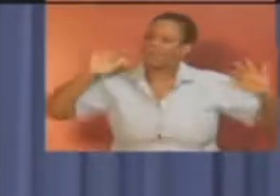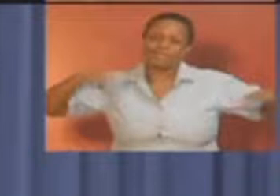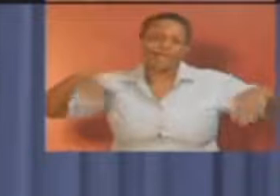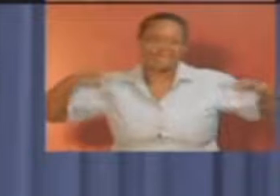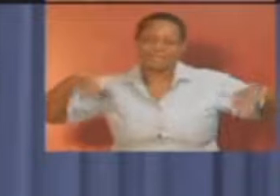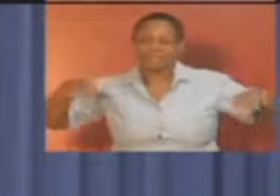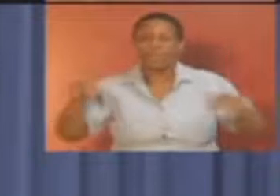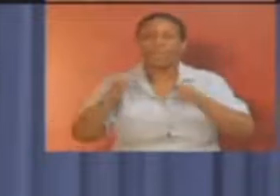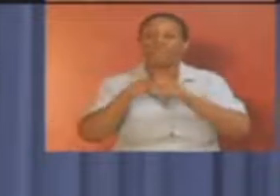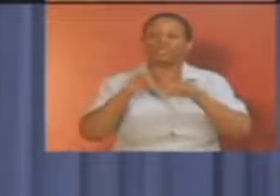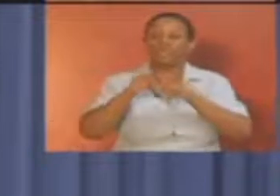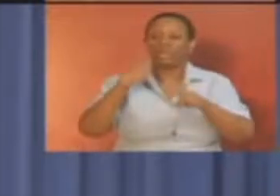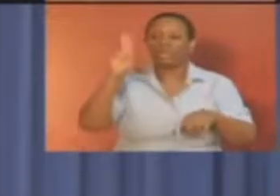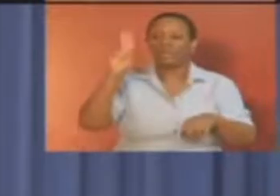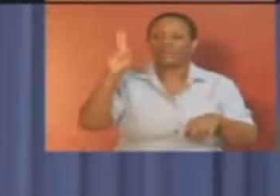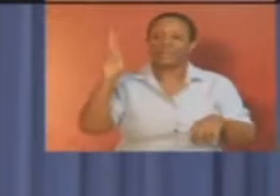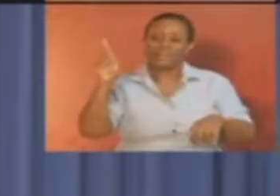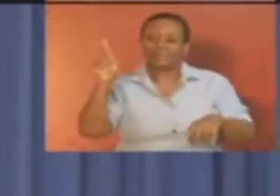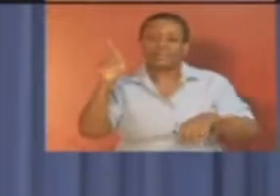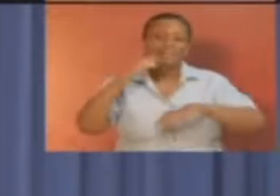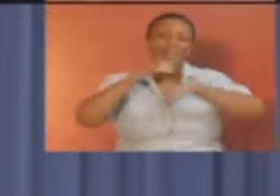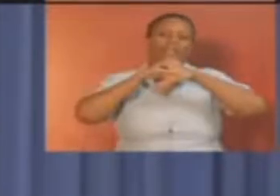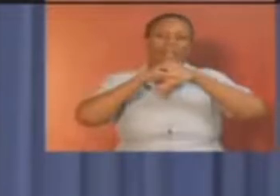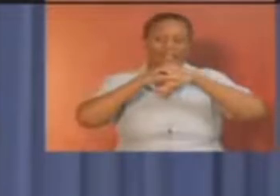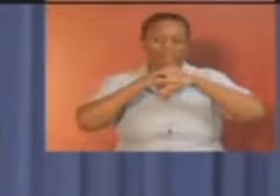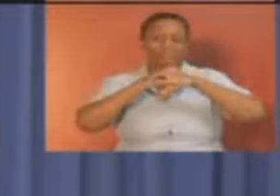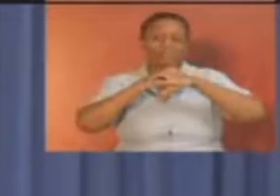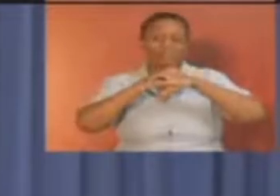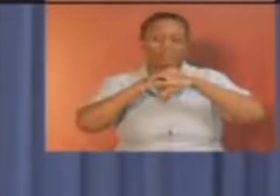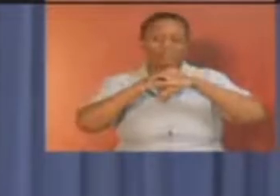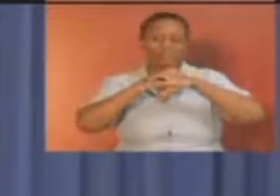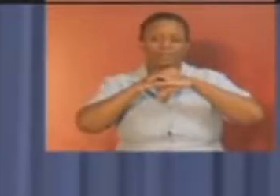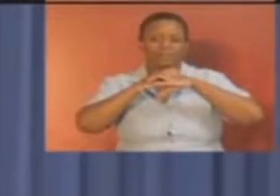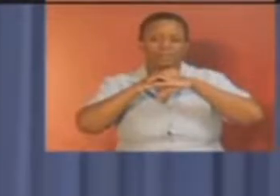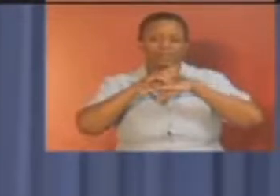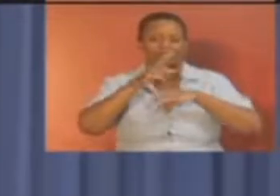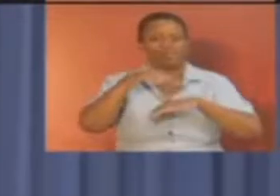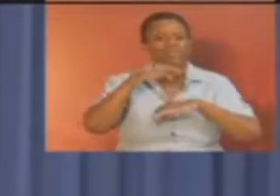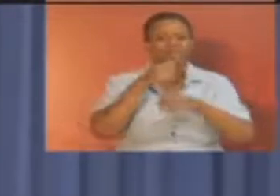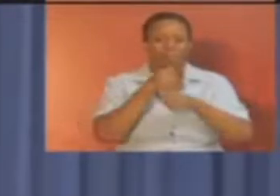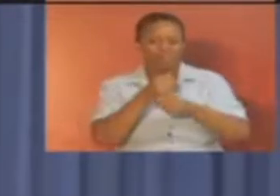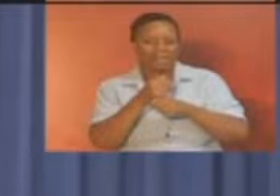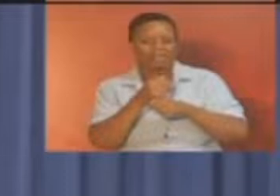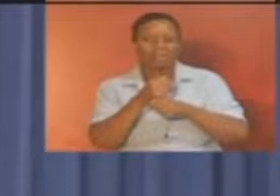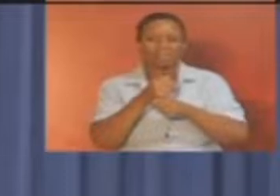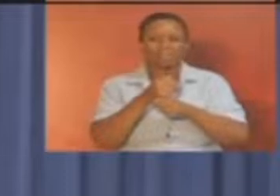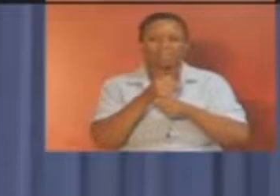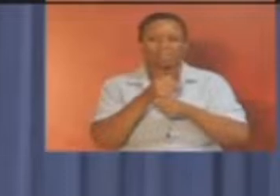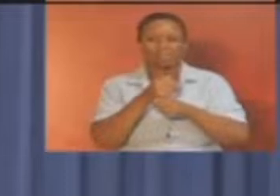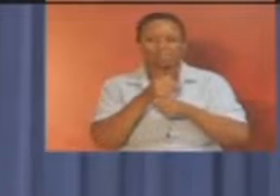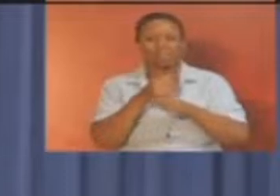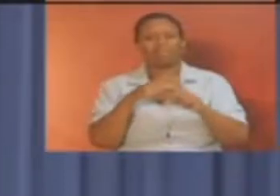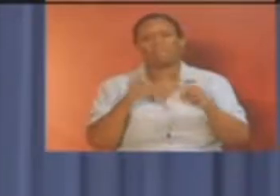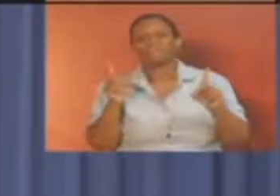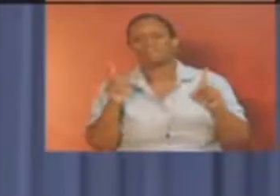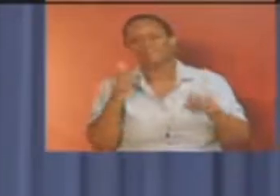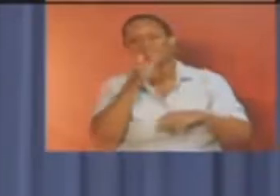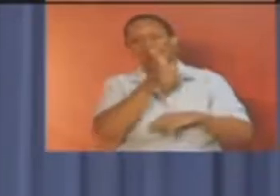approved, coming out of Oxford, but being produced in India. And a great misunderstanding went with